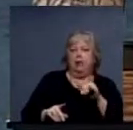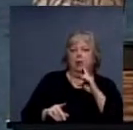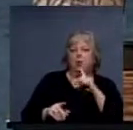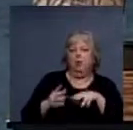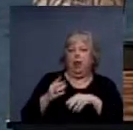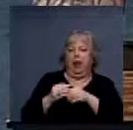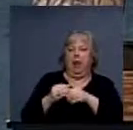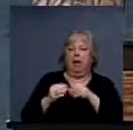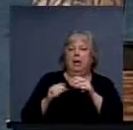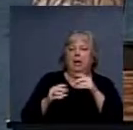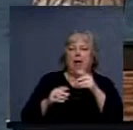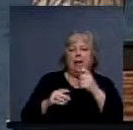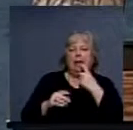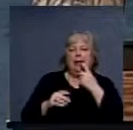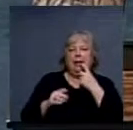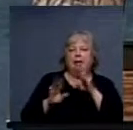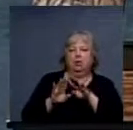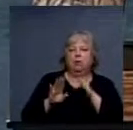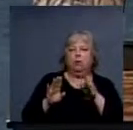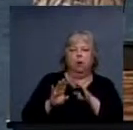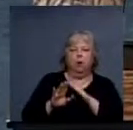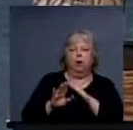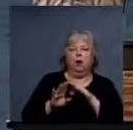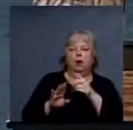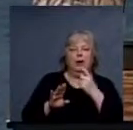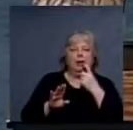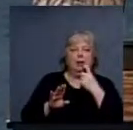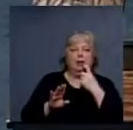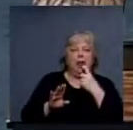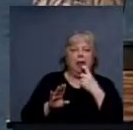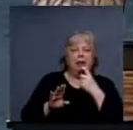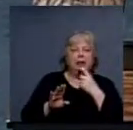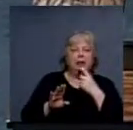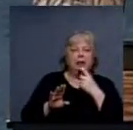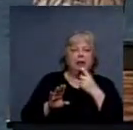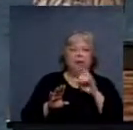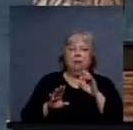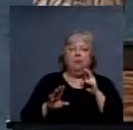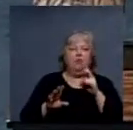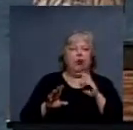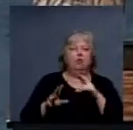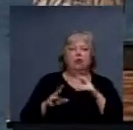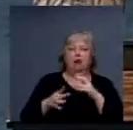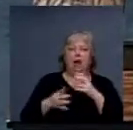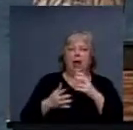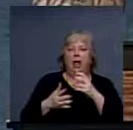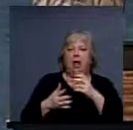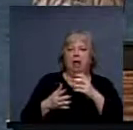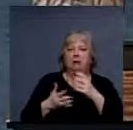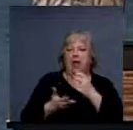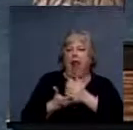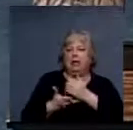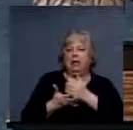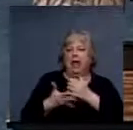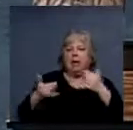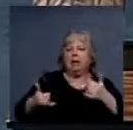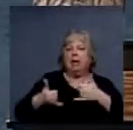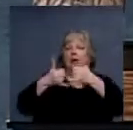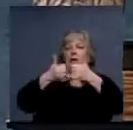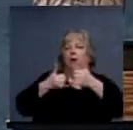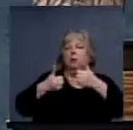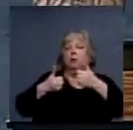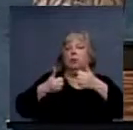glass door. Glass does transmit. I mean, if you've ever toasted, held the glass up, and done your fork to get people's